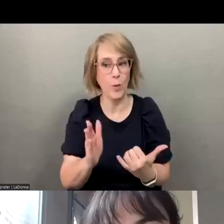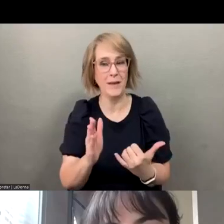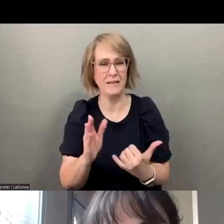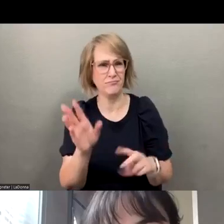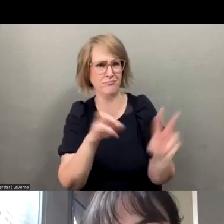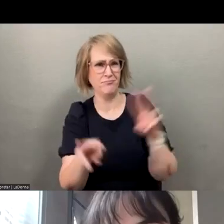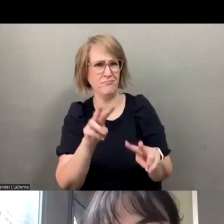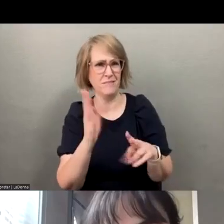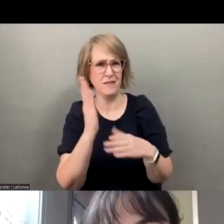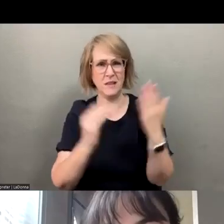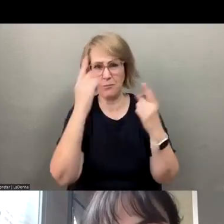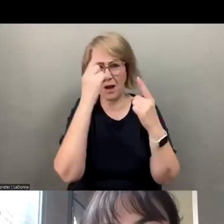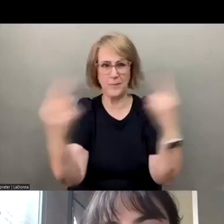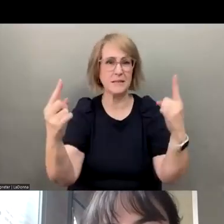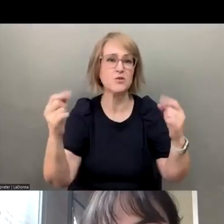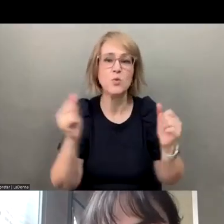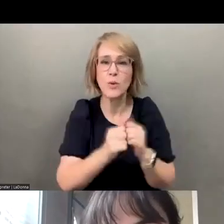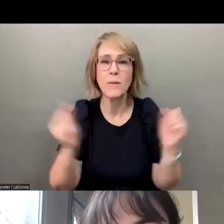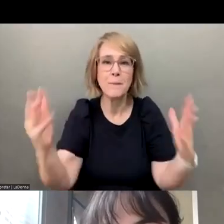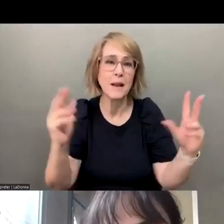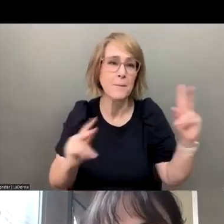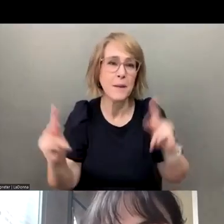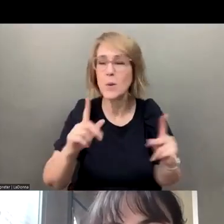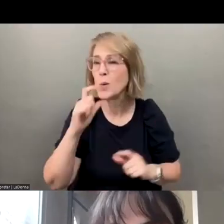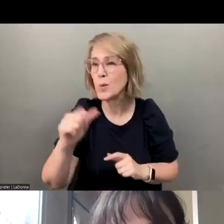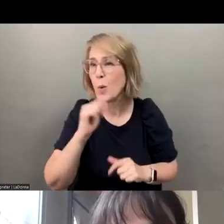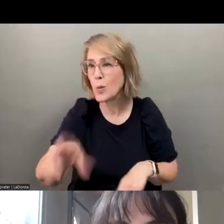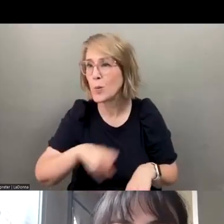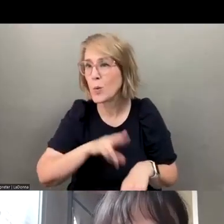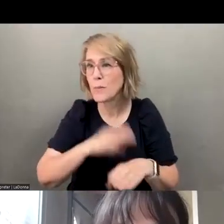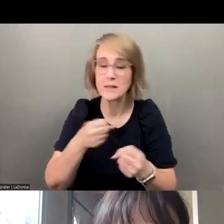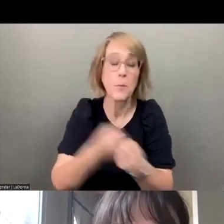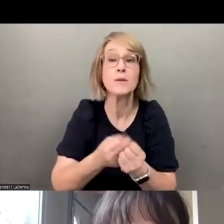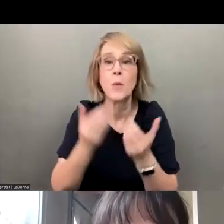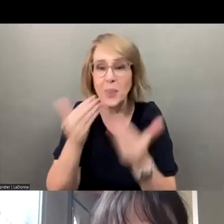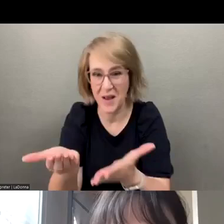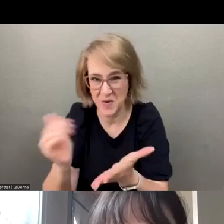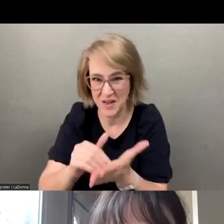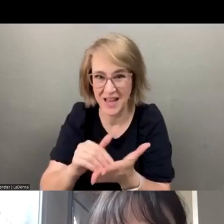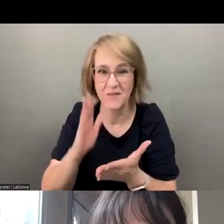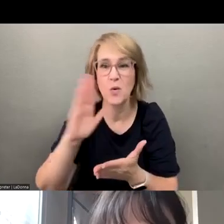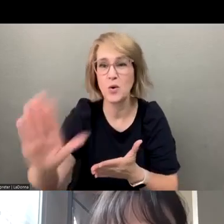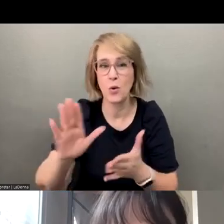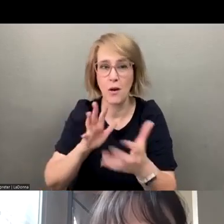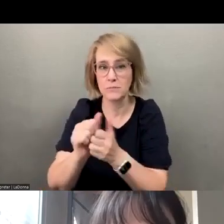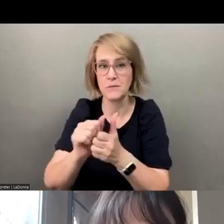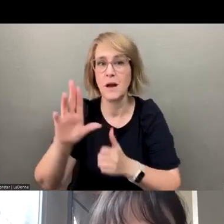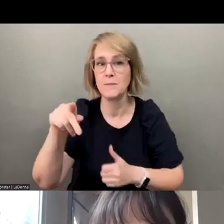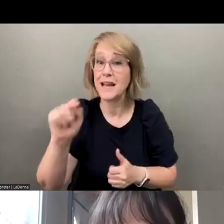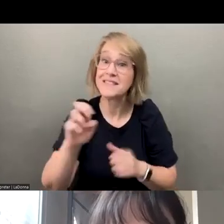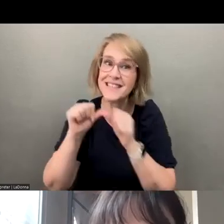some opposition from a lot of sources that wouldn't ordinarily step forward. But thank you so much for that update, and continue